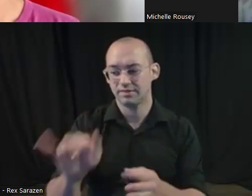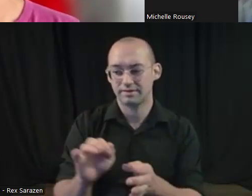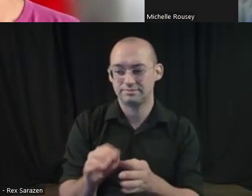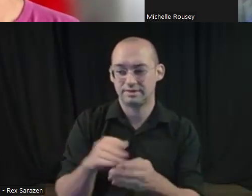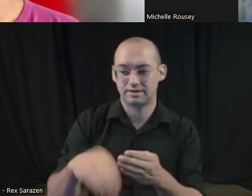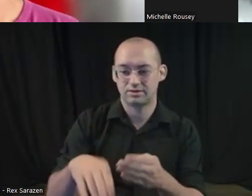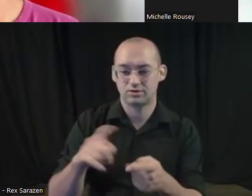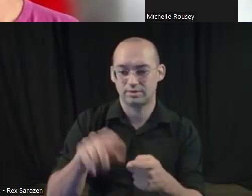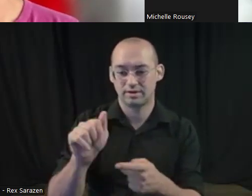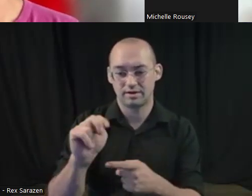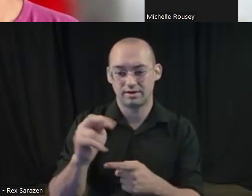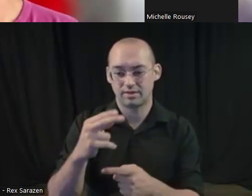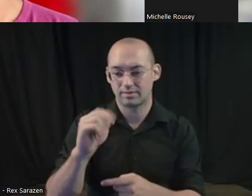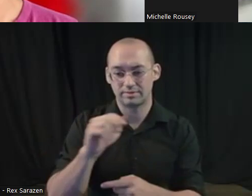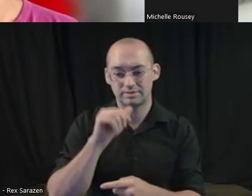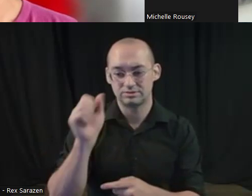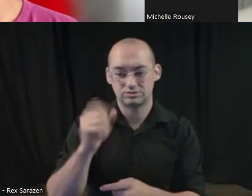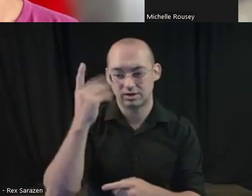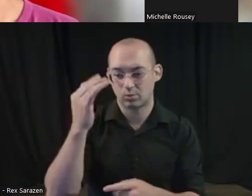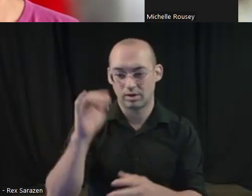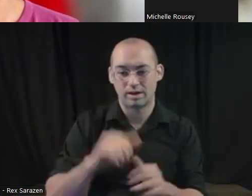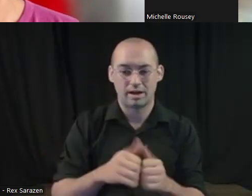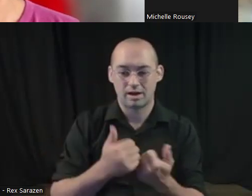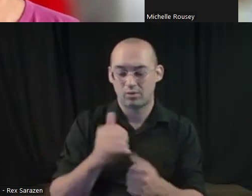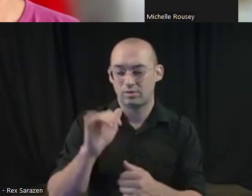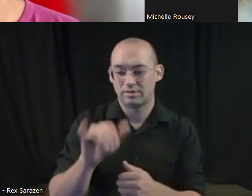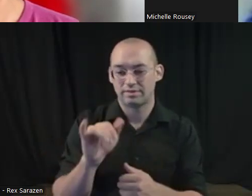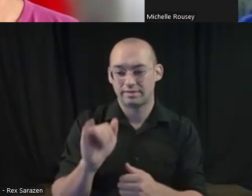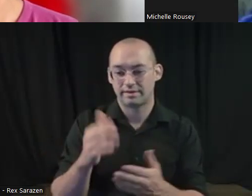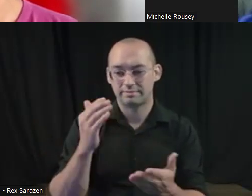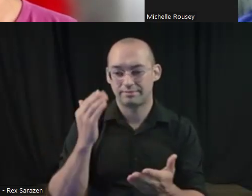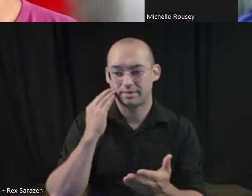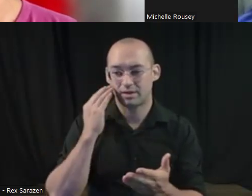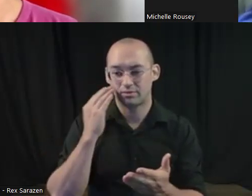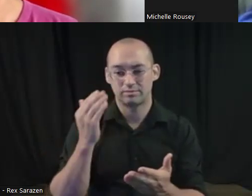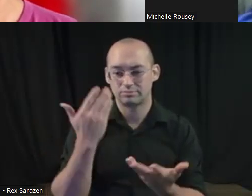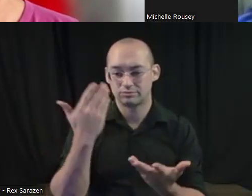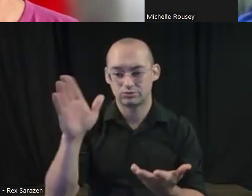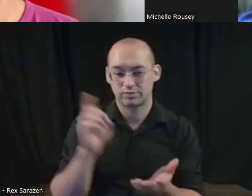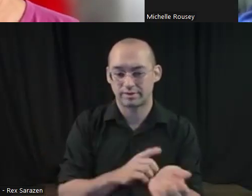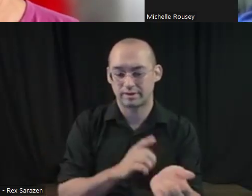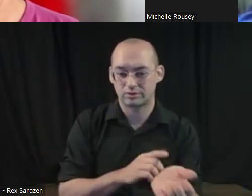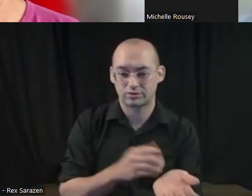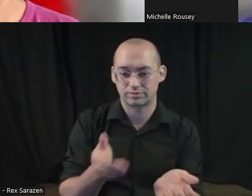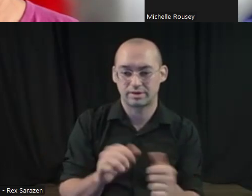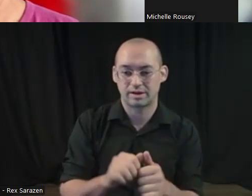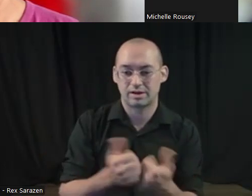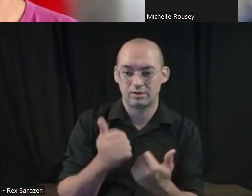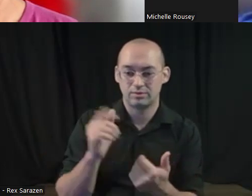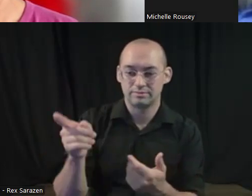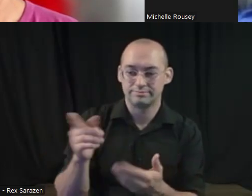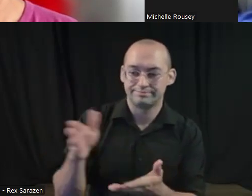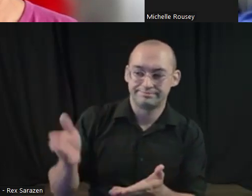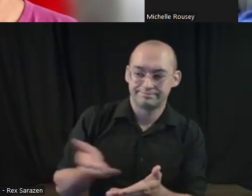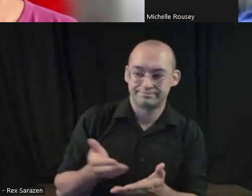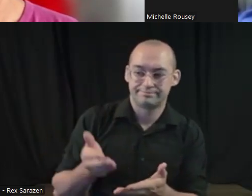understand why or how these decisions were being made, only that she didn't know her doctor. And so I had to learn hiring respite for my grandmother